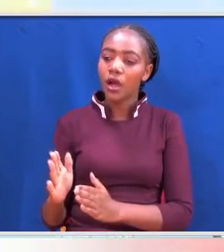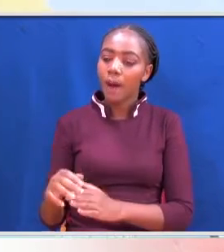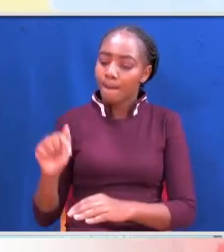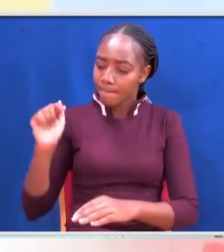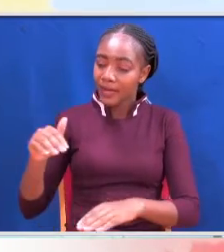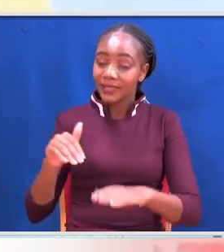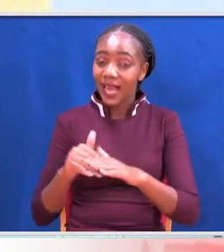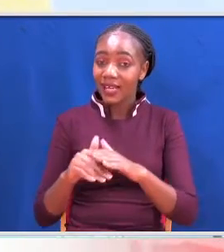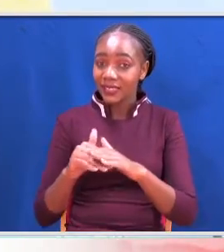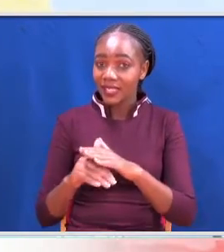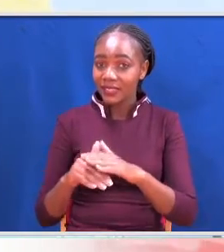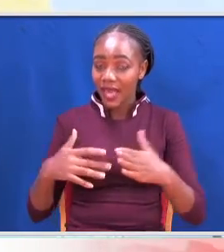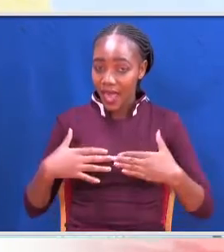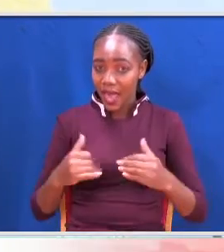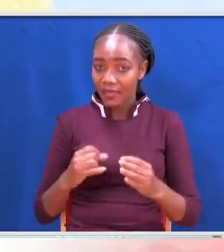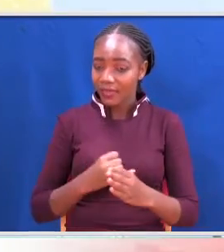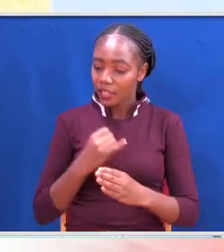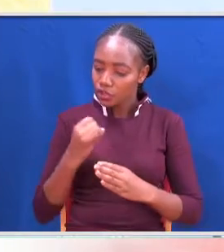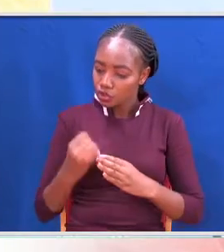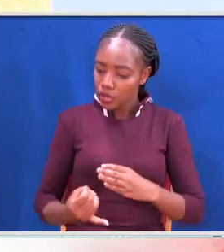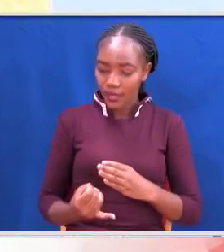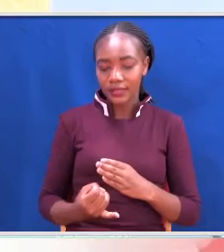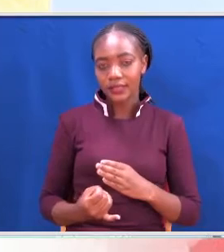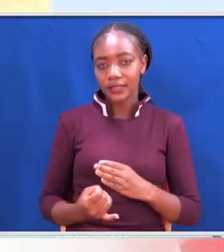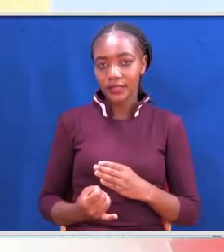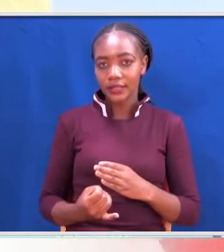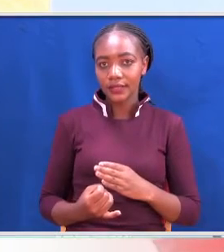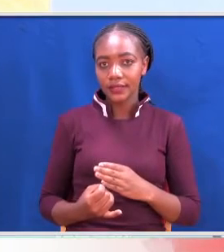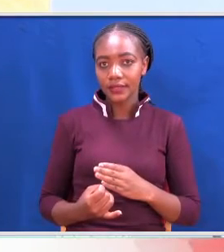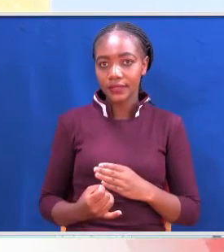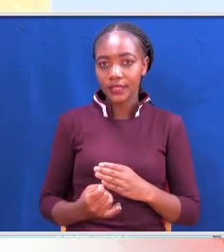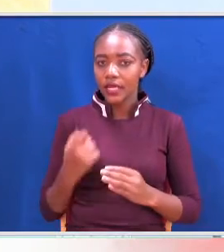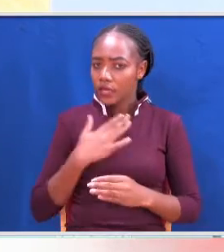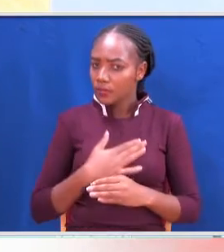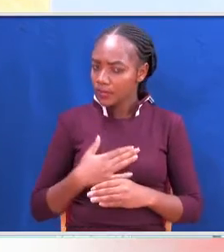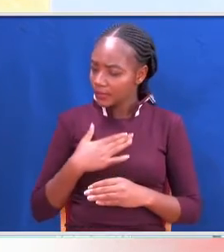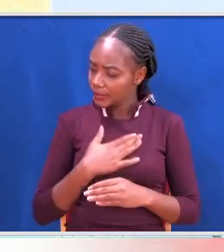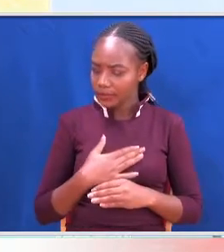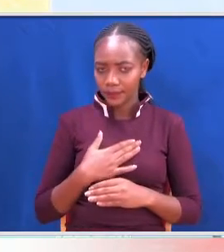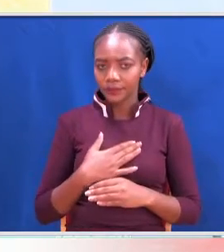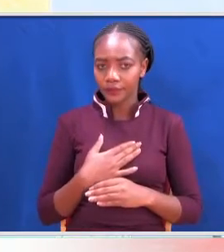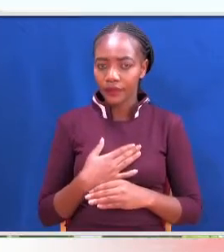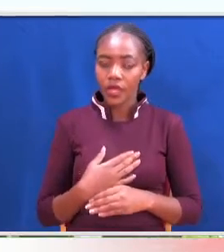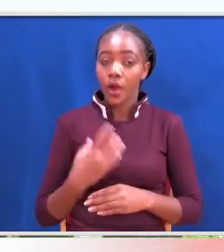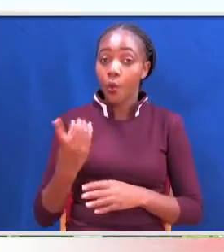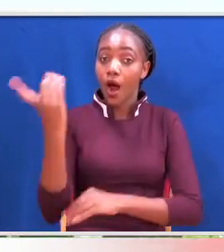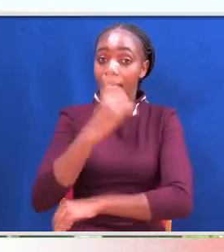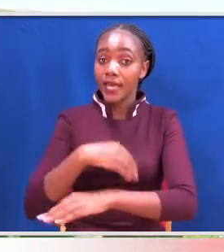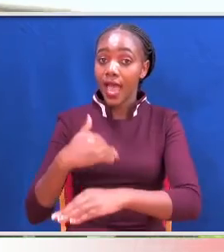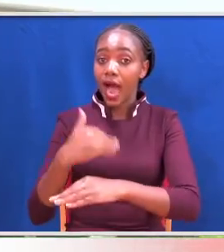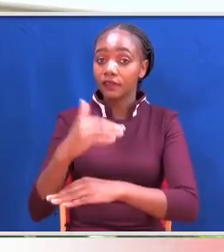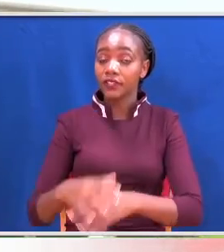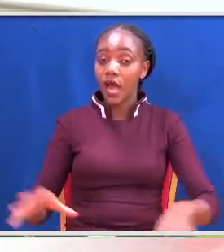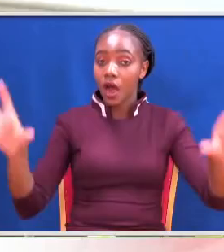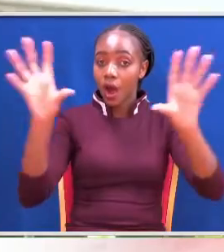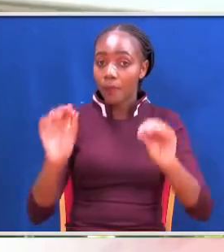access to health insurance. Please expedite the passage. A day after President Uhuru